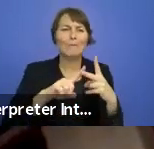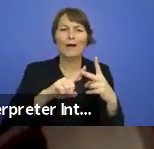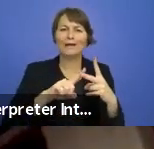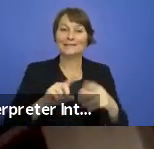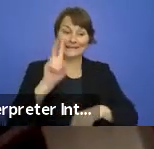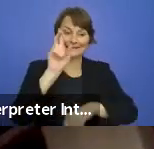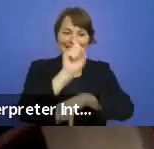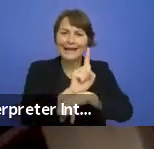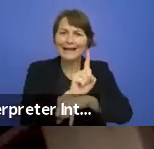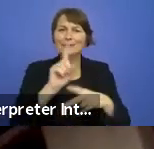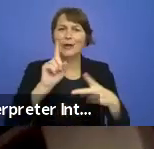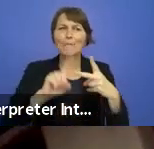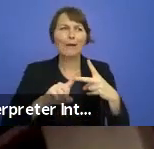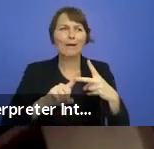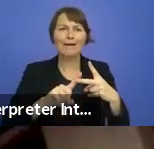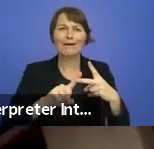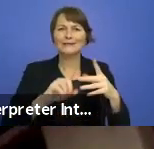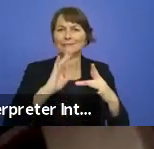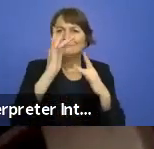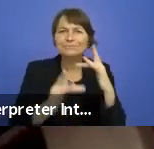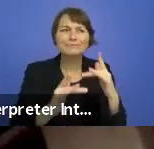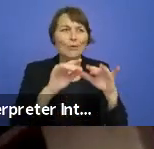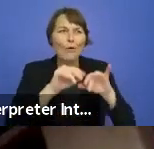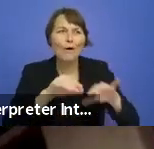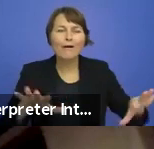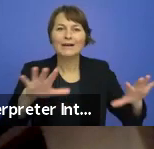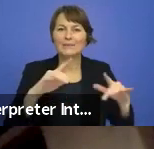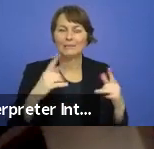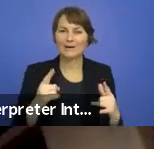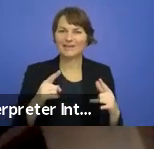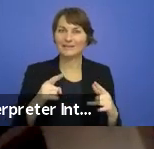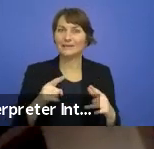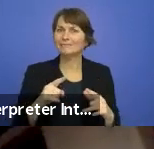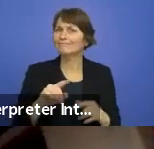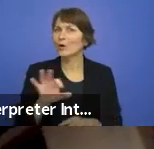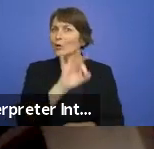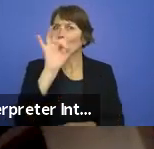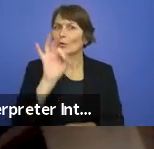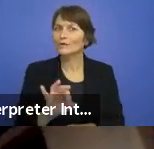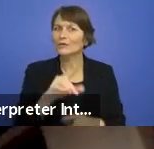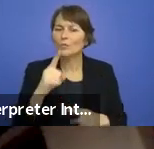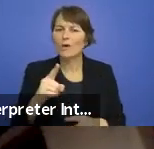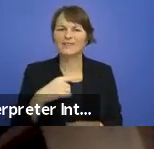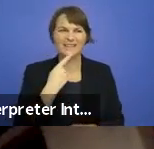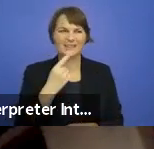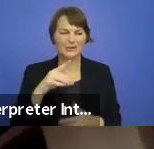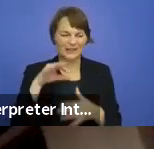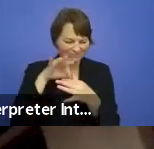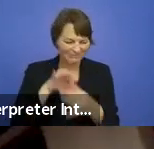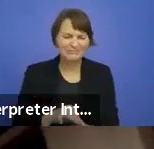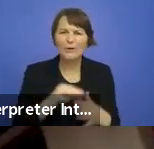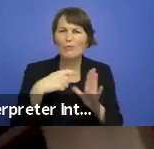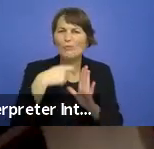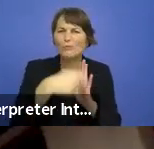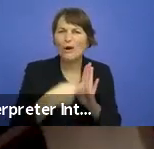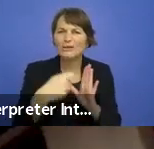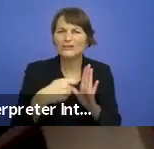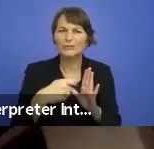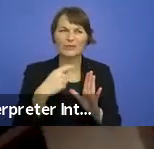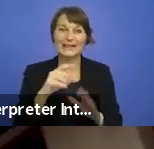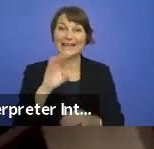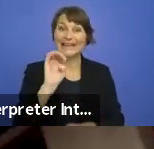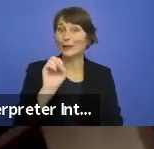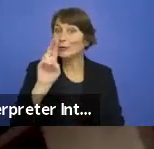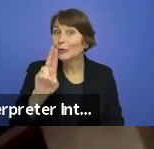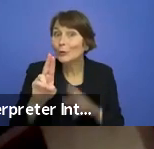also had to deal with the question of Europe itself. What is it? Is it about the geographical area or the EU? Is it about the cultural landscape or the